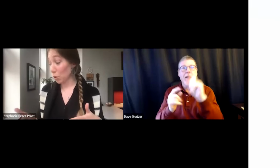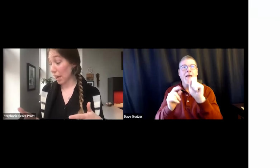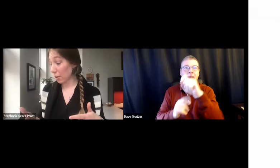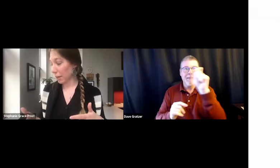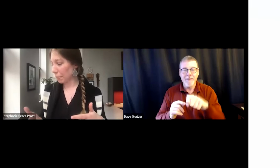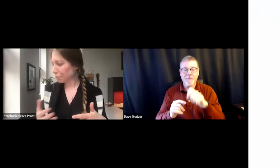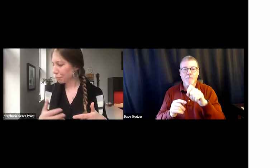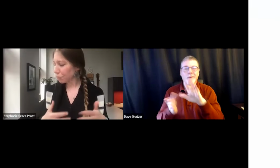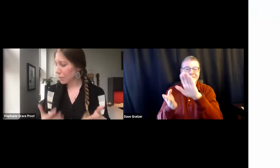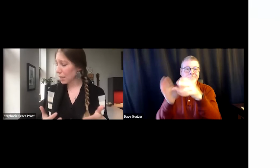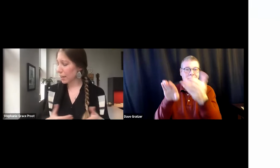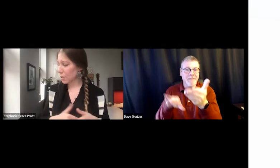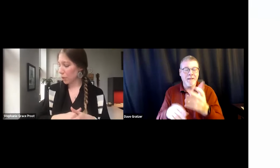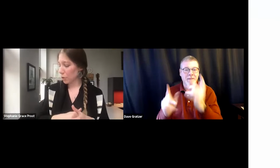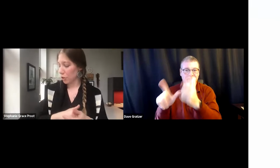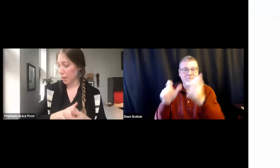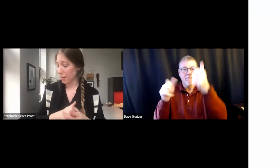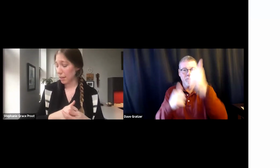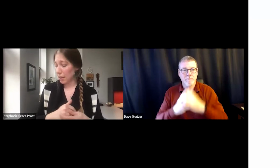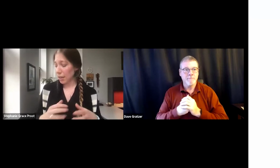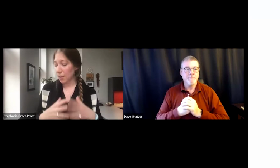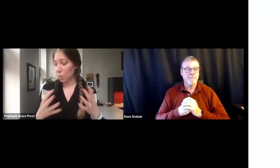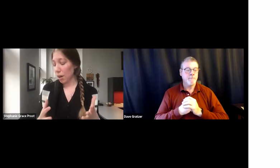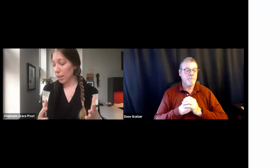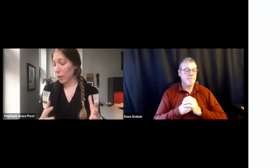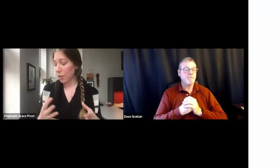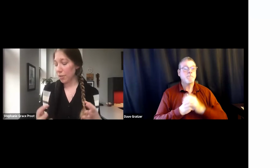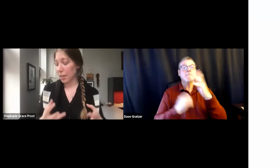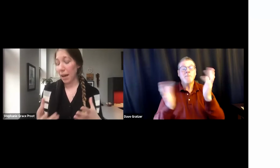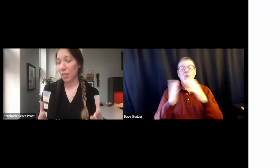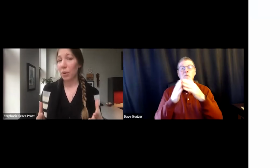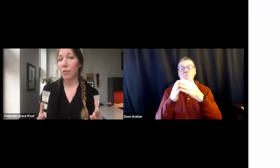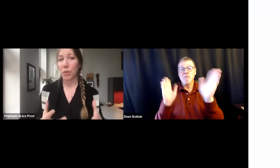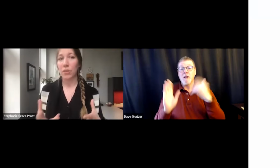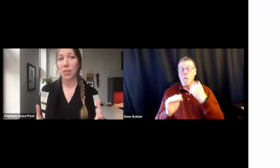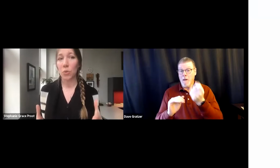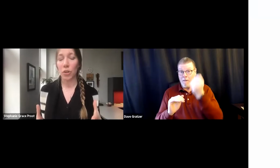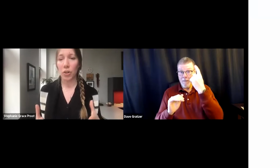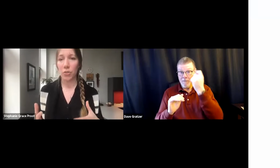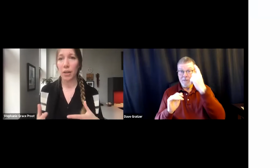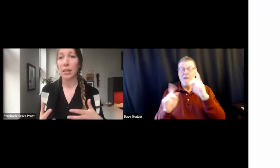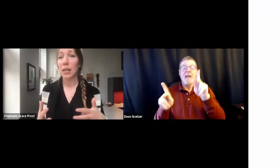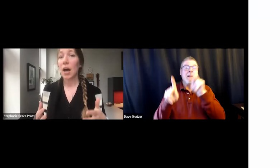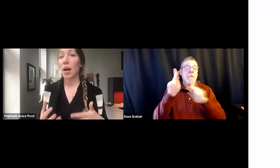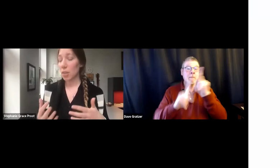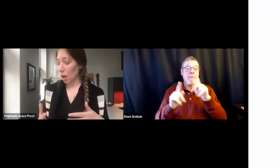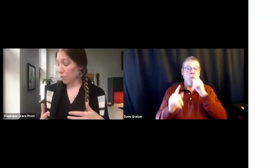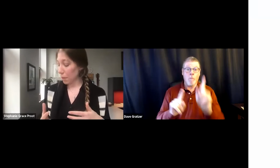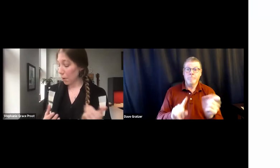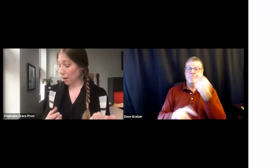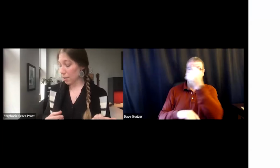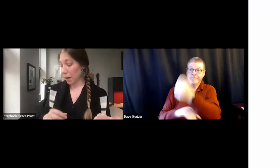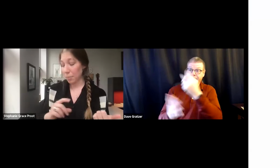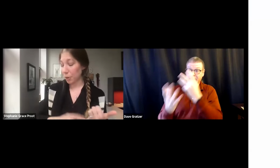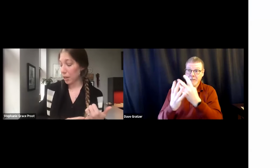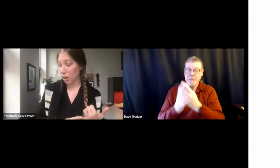therefore, mortality, leading to premature death. And so broadly, we understand the pathway of persons who are incarcerated to often